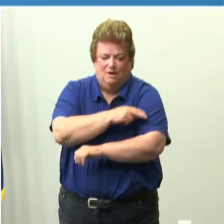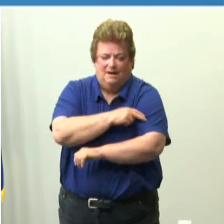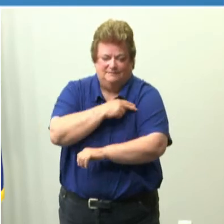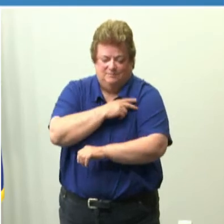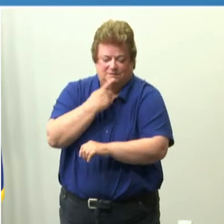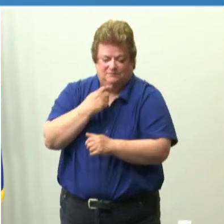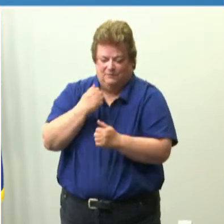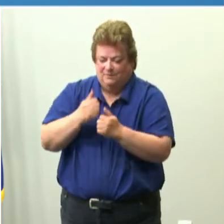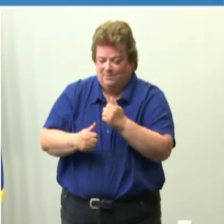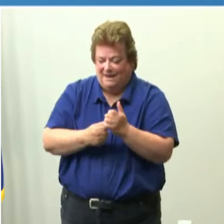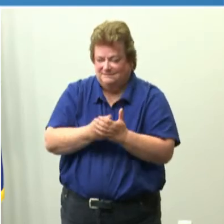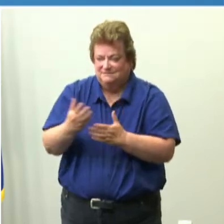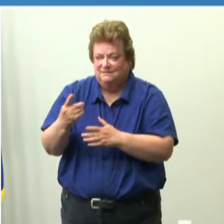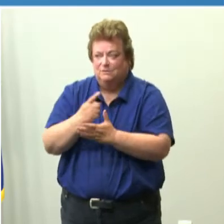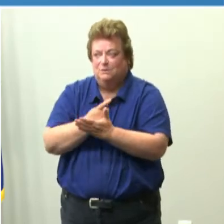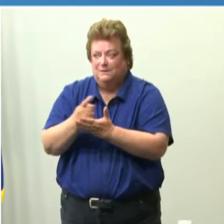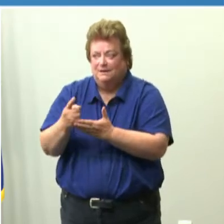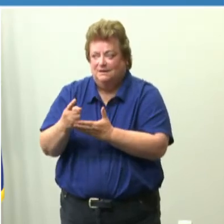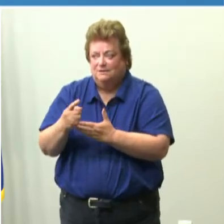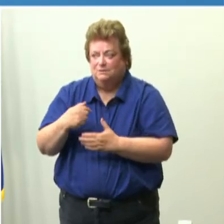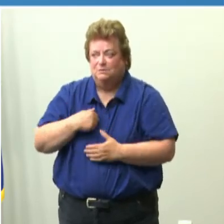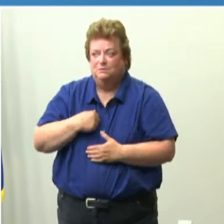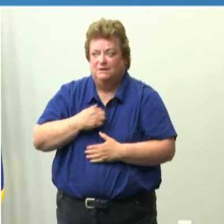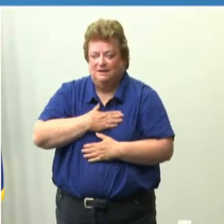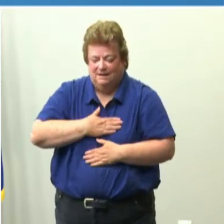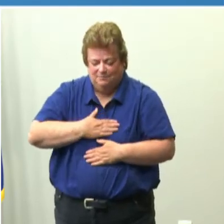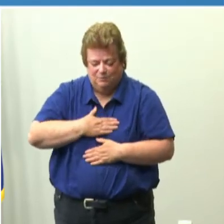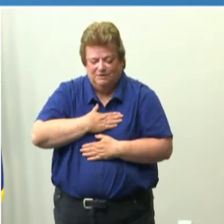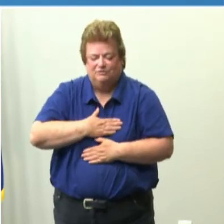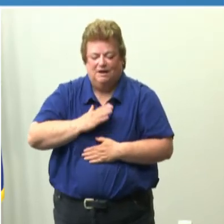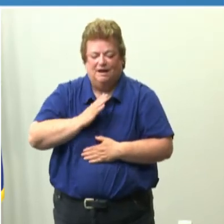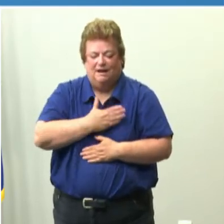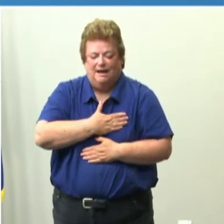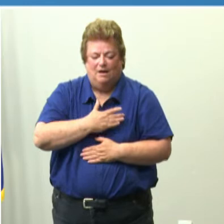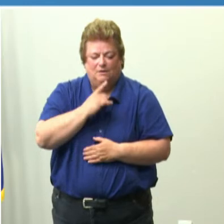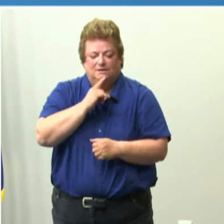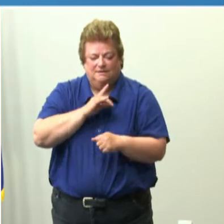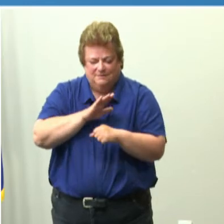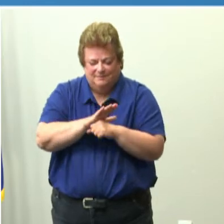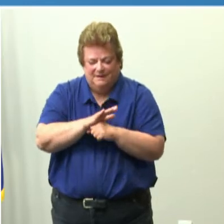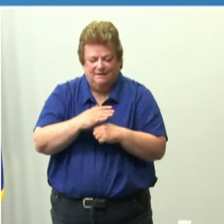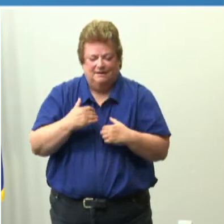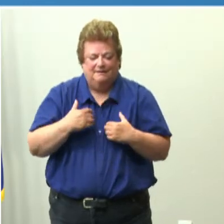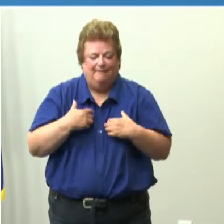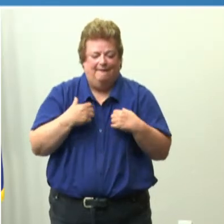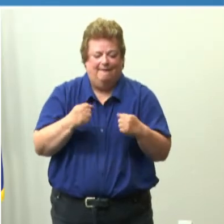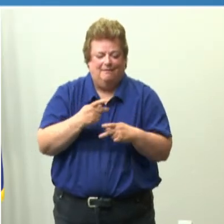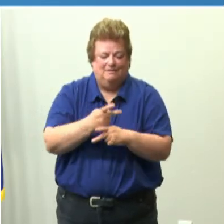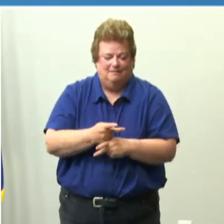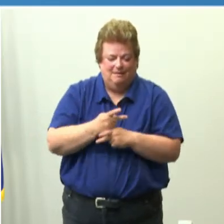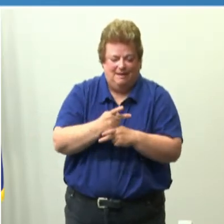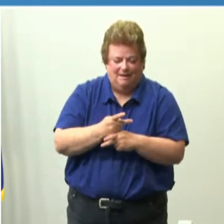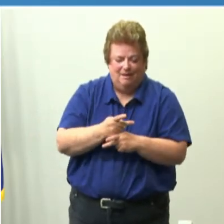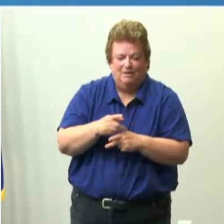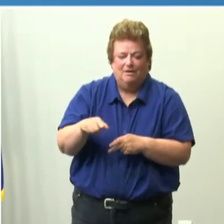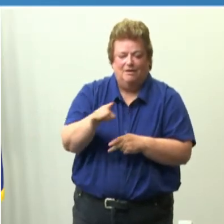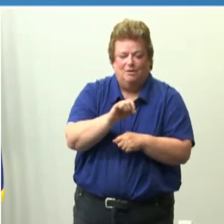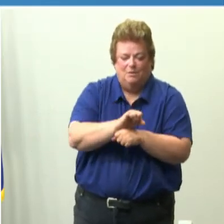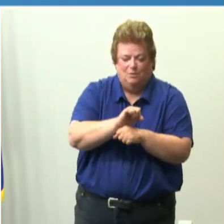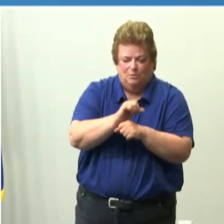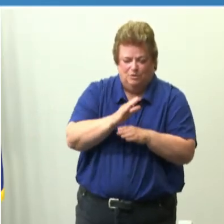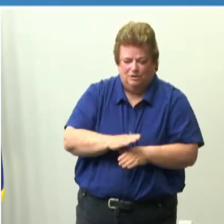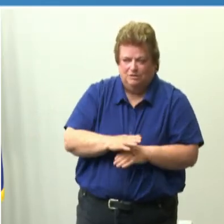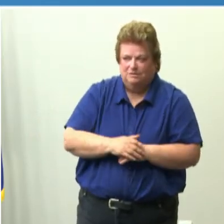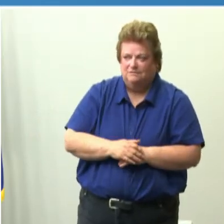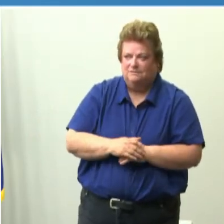now. We appreciate our committed healthcare partners who have shared their experiences at these briefings. From